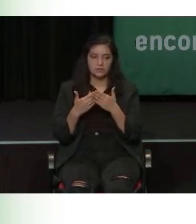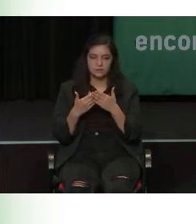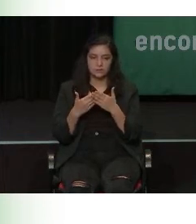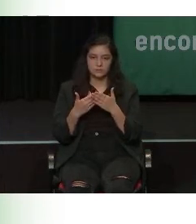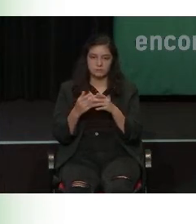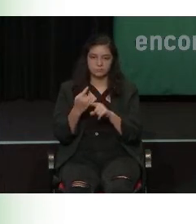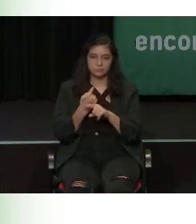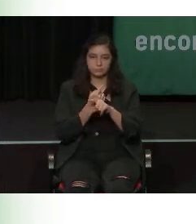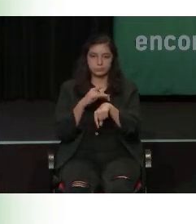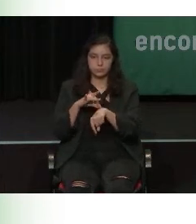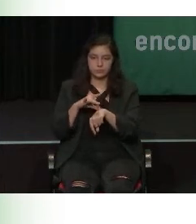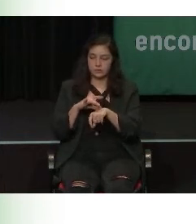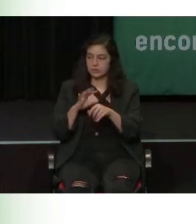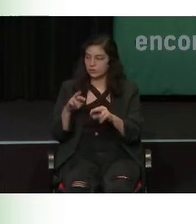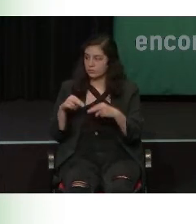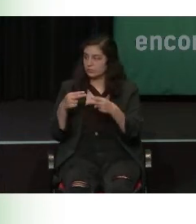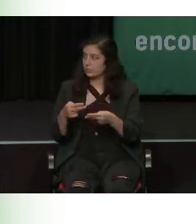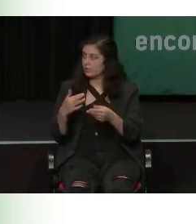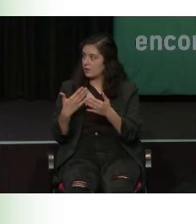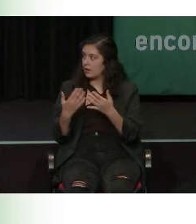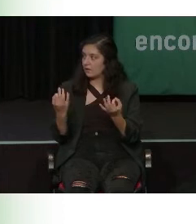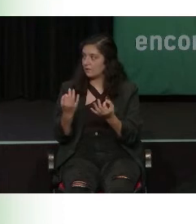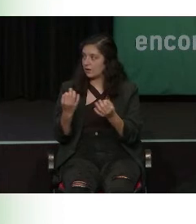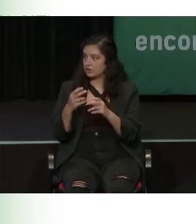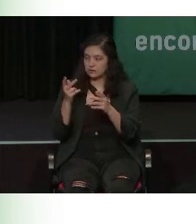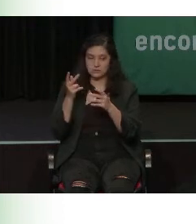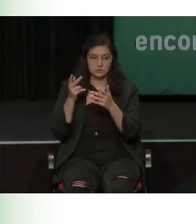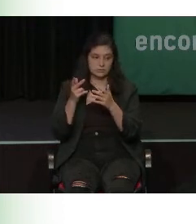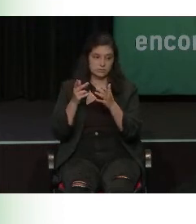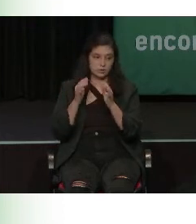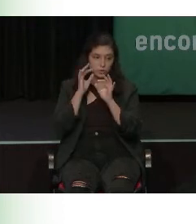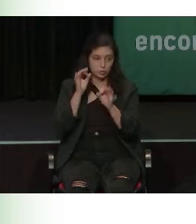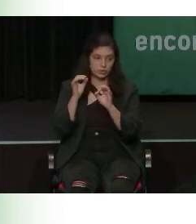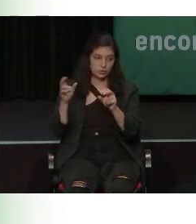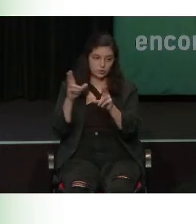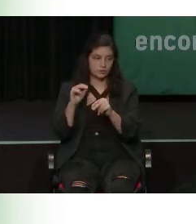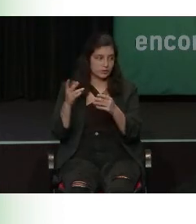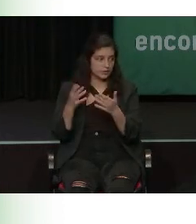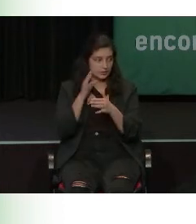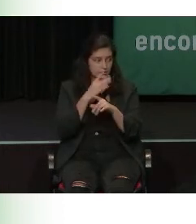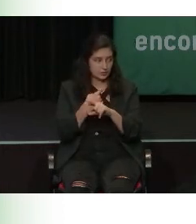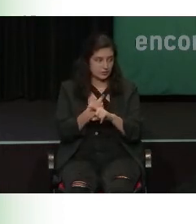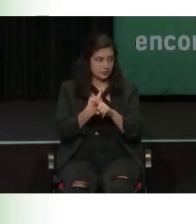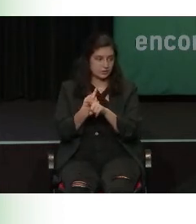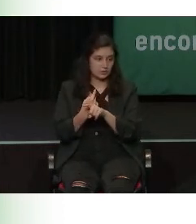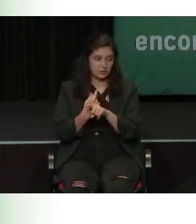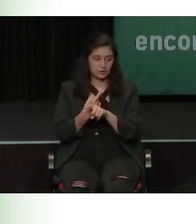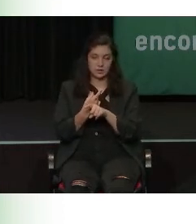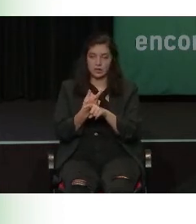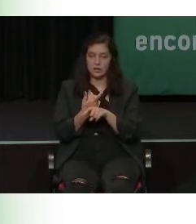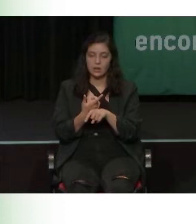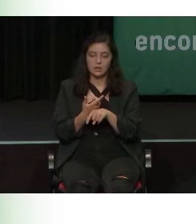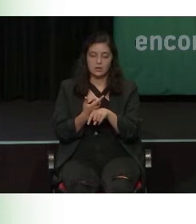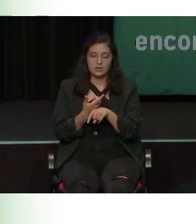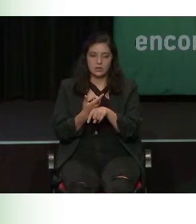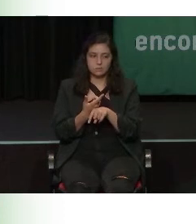disease until that translates into effective new therapies. Now, in the case of chronic myeloid leukemia, Noel and